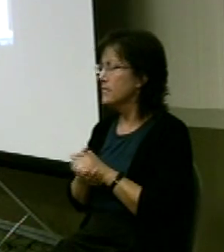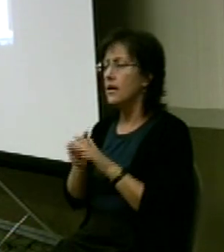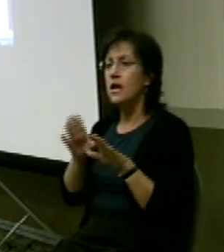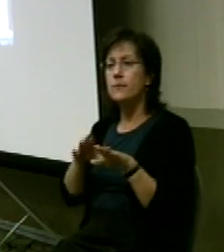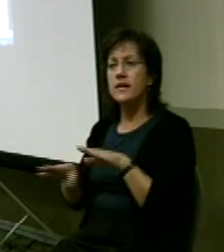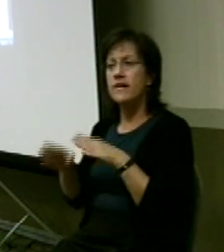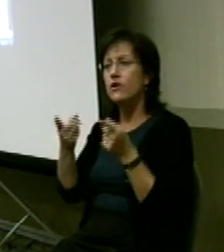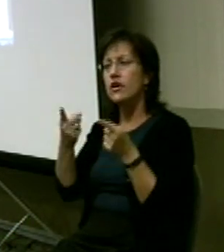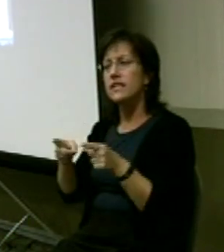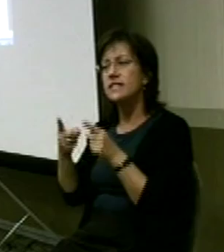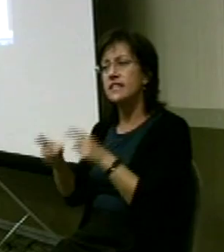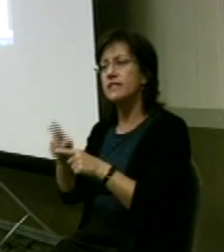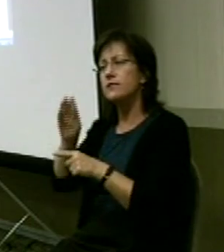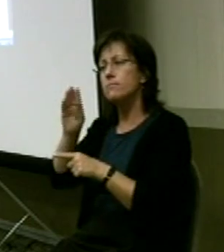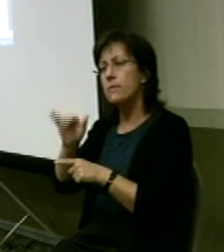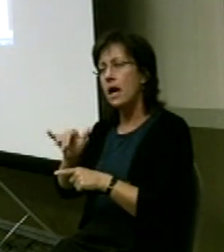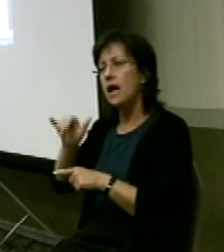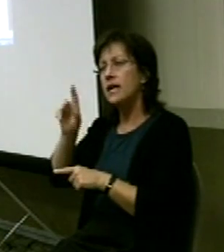behavior incidents by day,